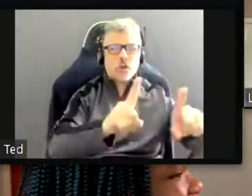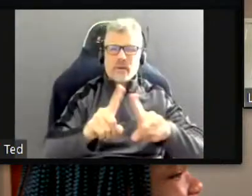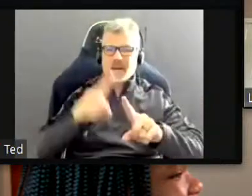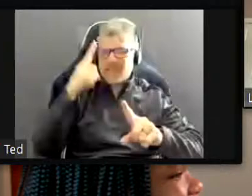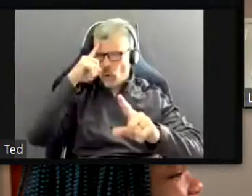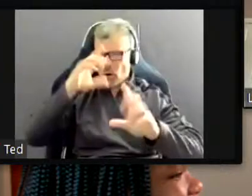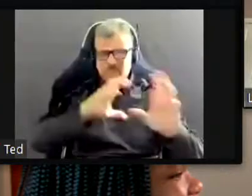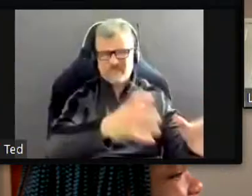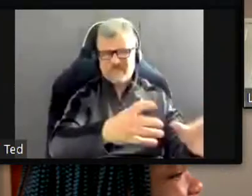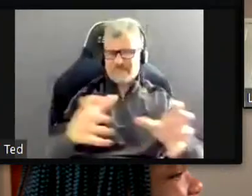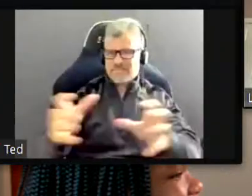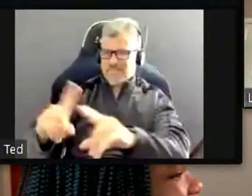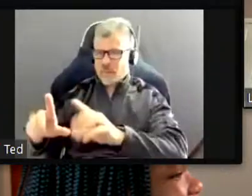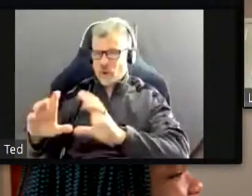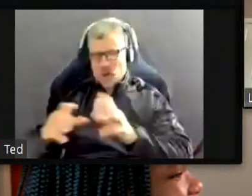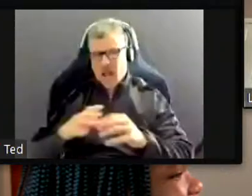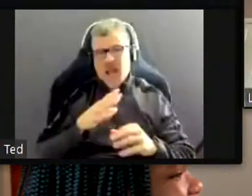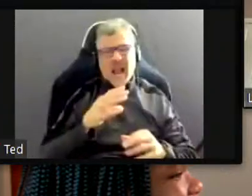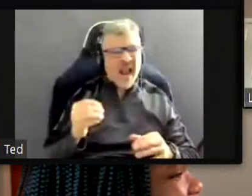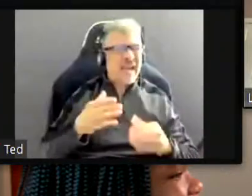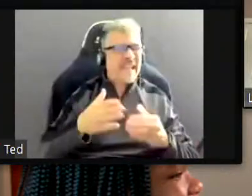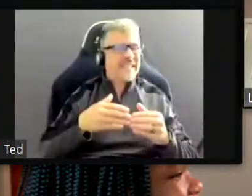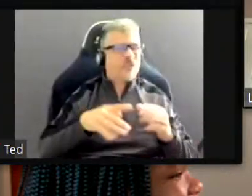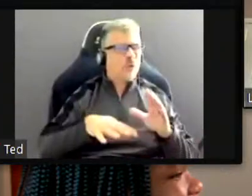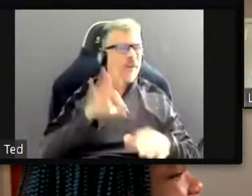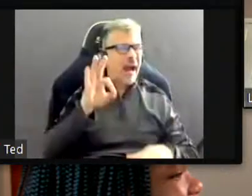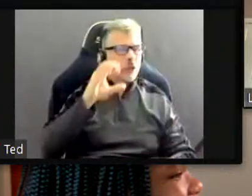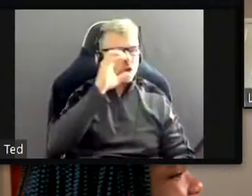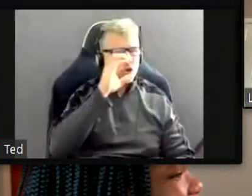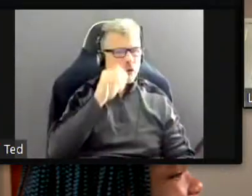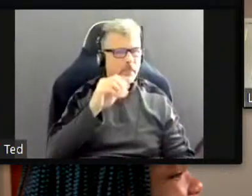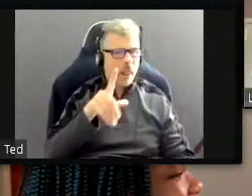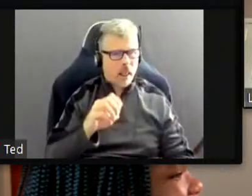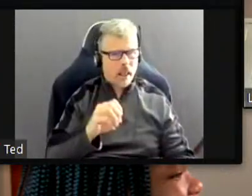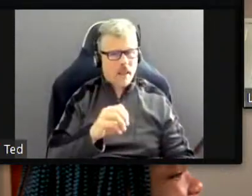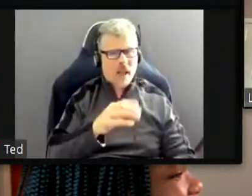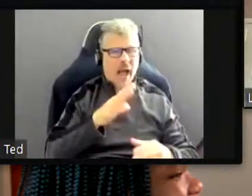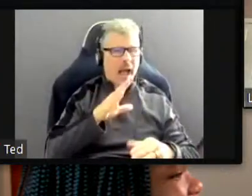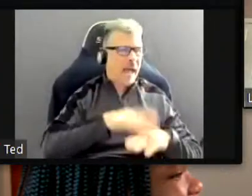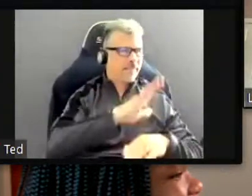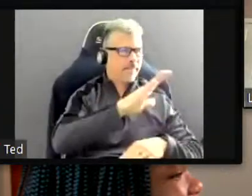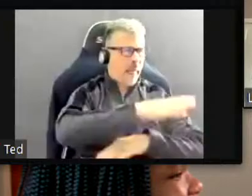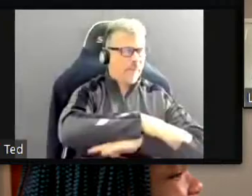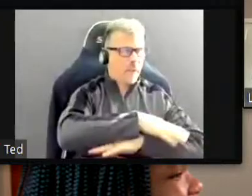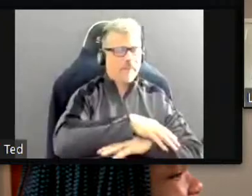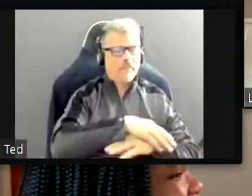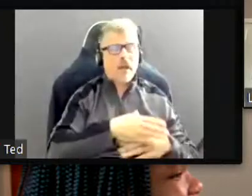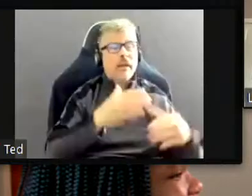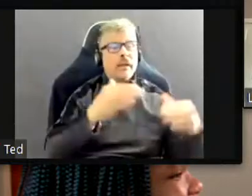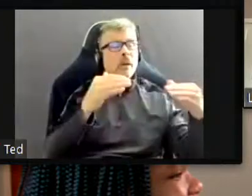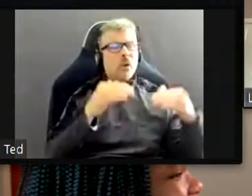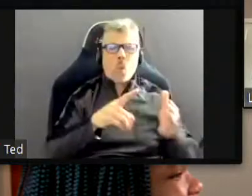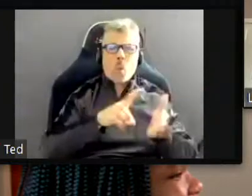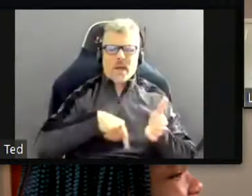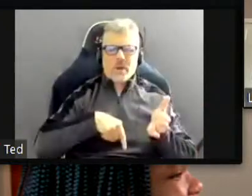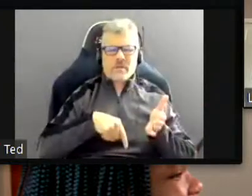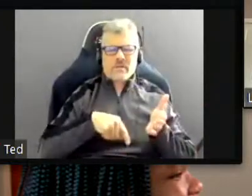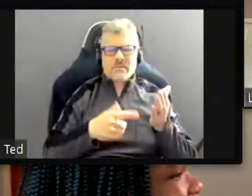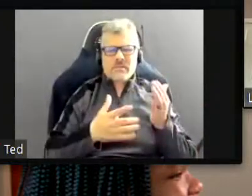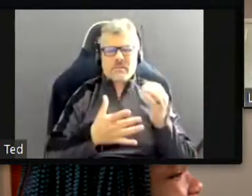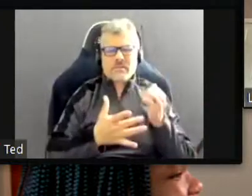perhaps searchable in some kind of accessible platform. And then in terms of what technical assistance people